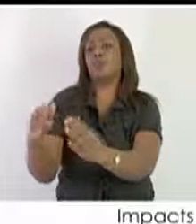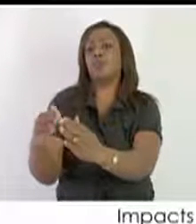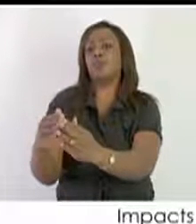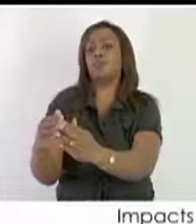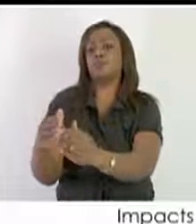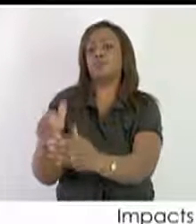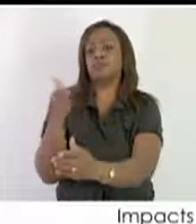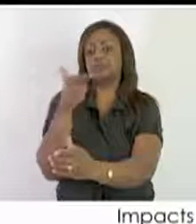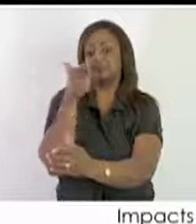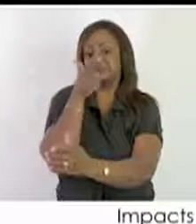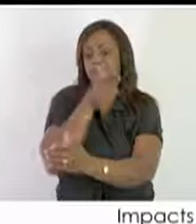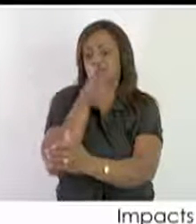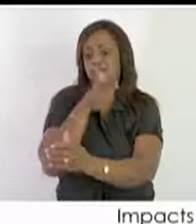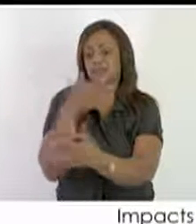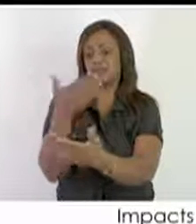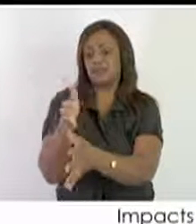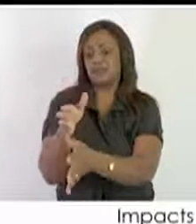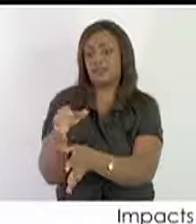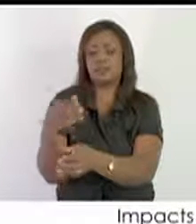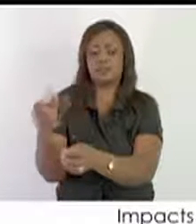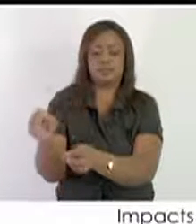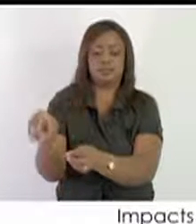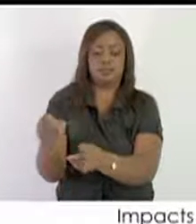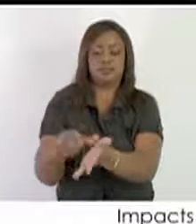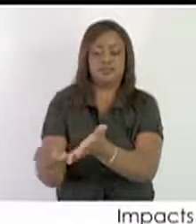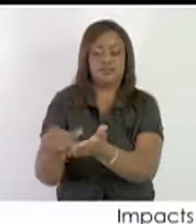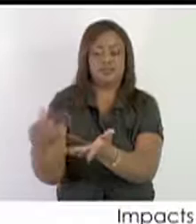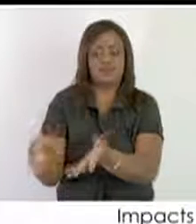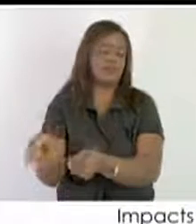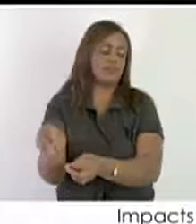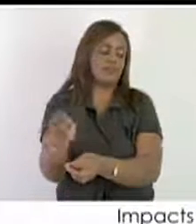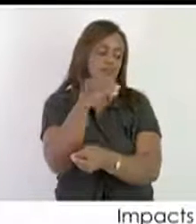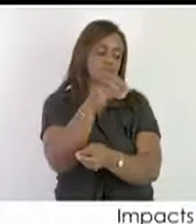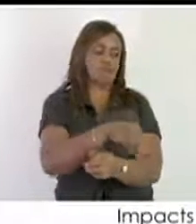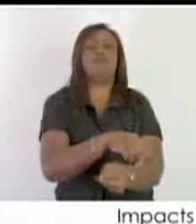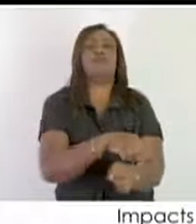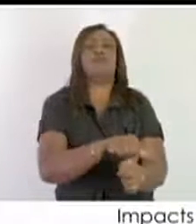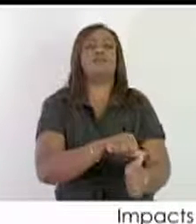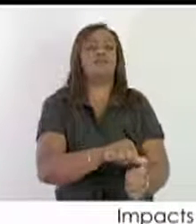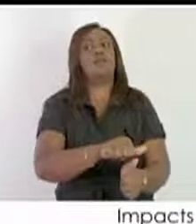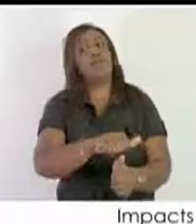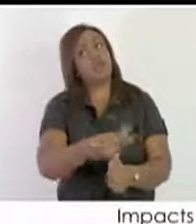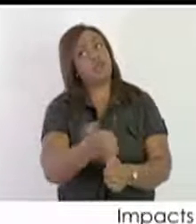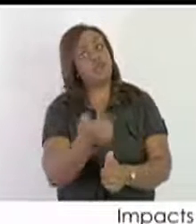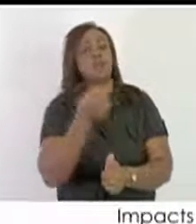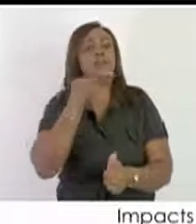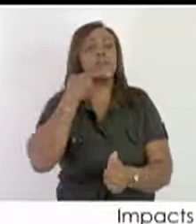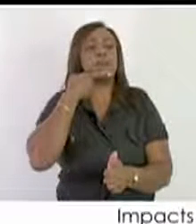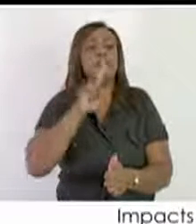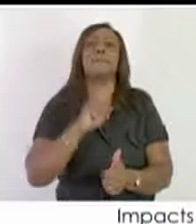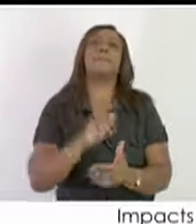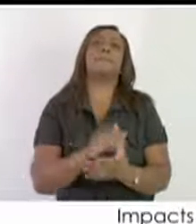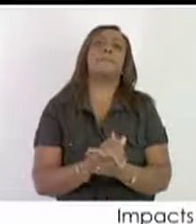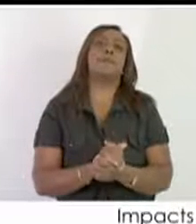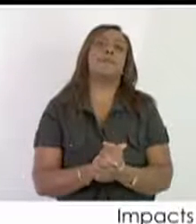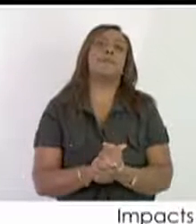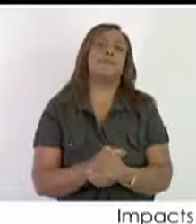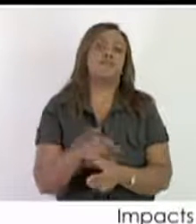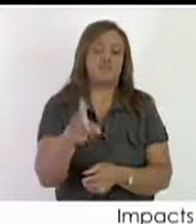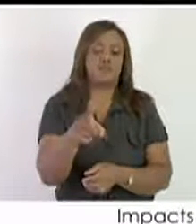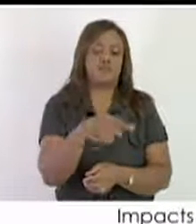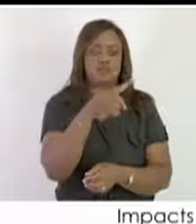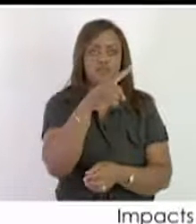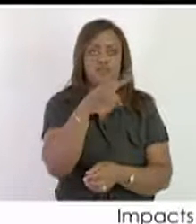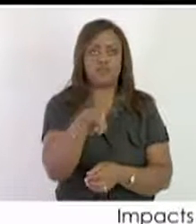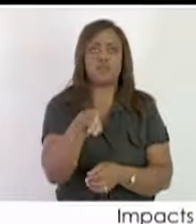cars. And then when they go to their place, have sexual intercourse with them, and then they get paid for having sexual intercourse